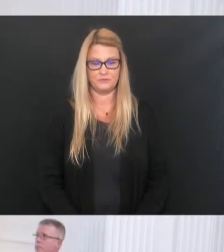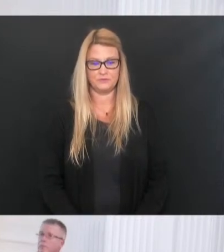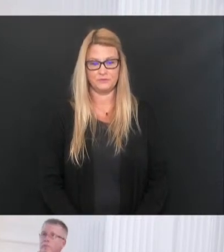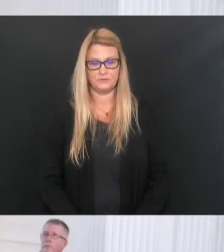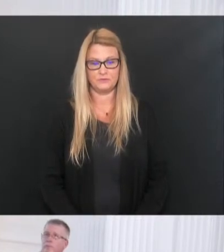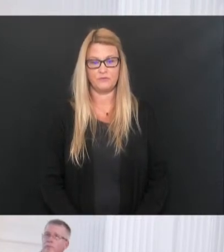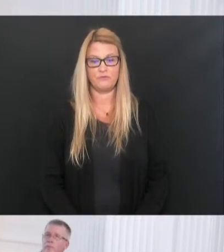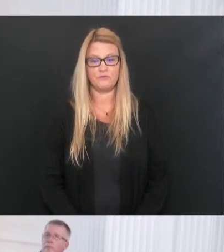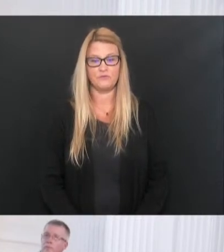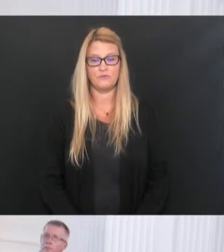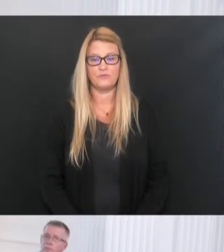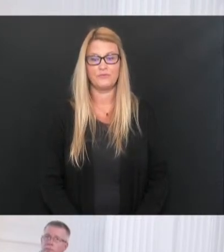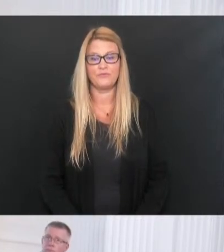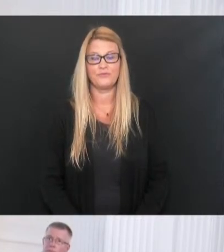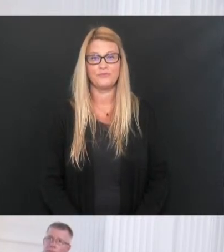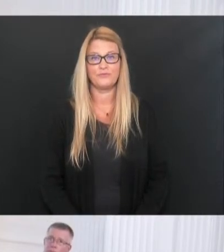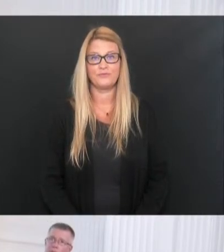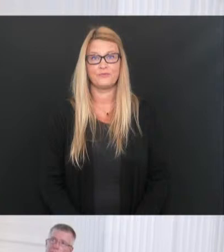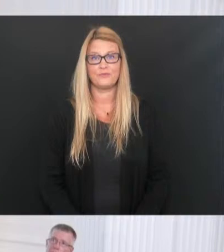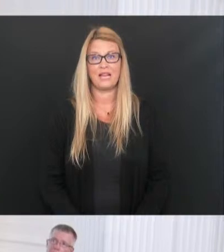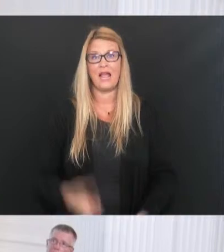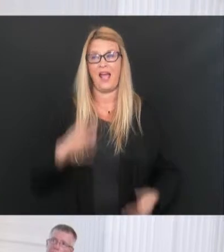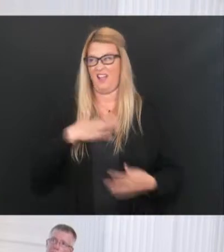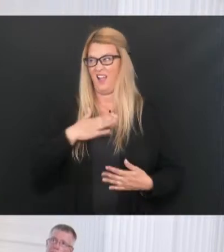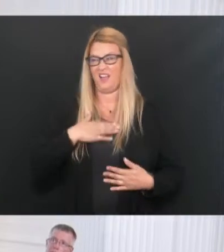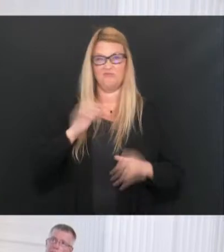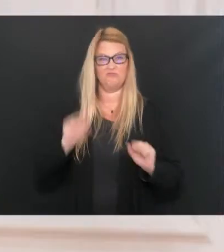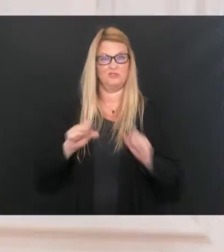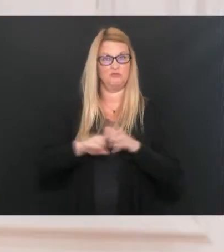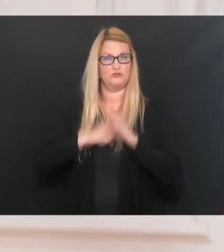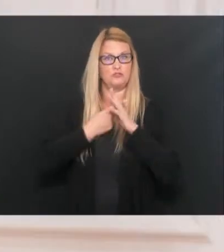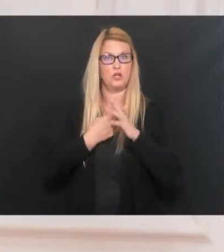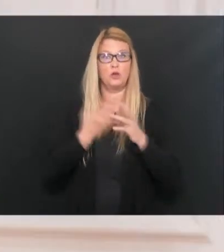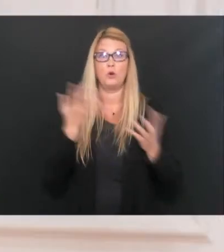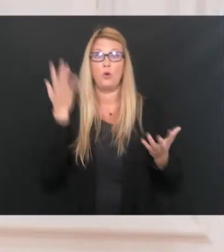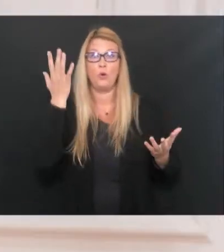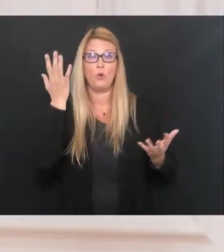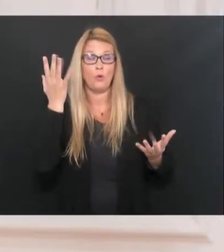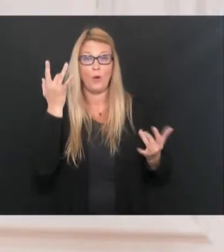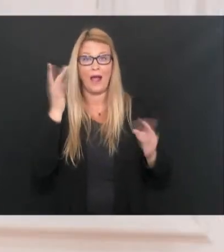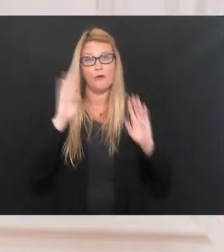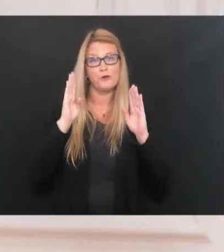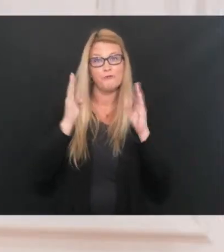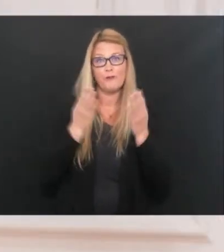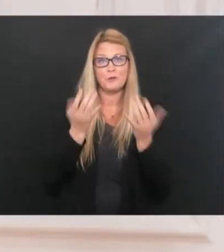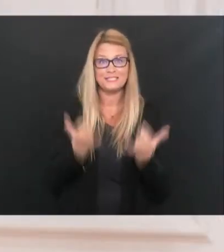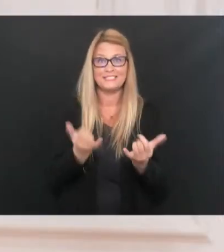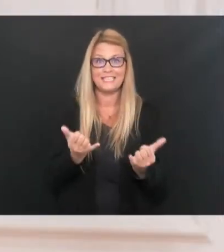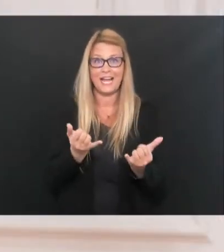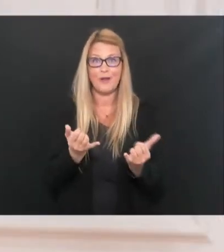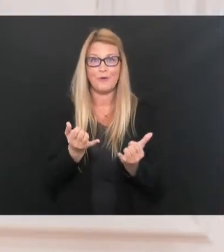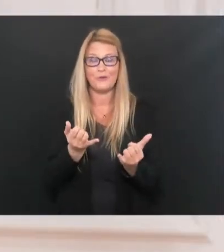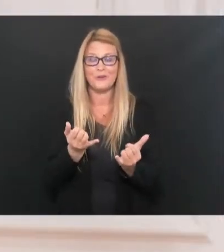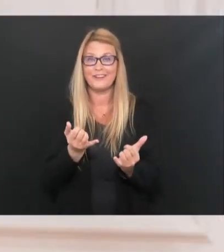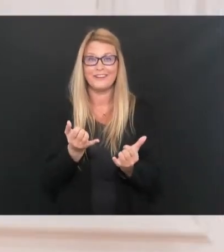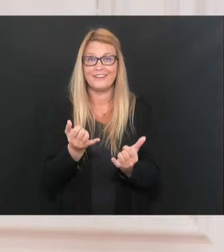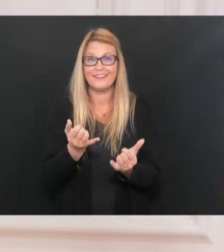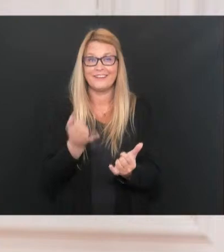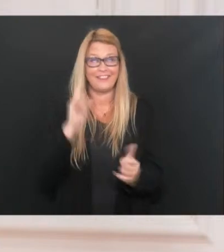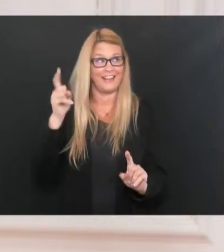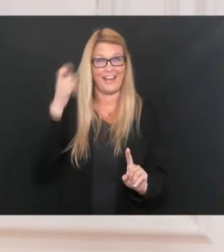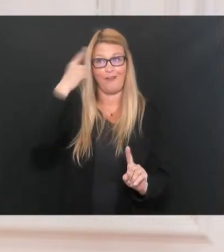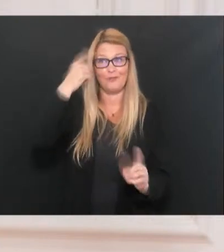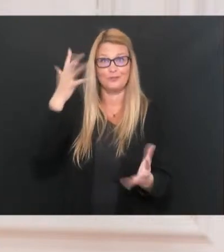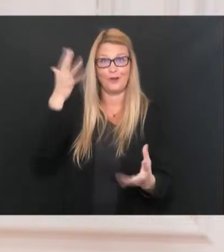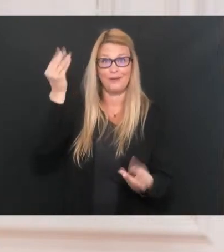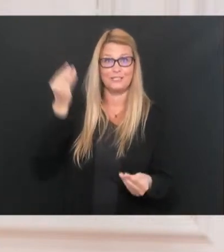I'll start. I think that, what we are really focusing on now, David, as the governor has